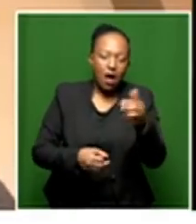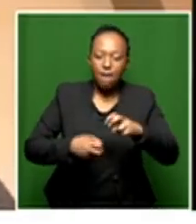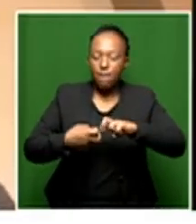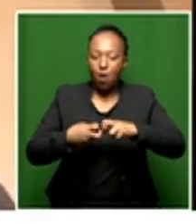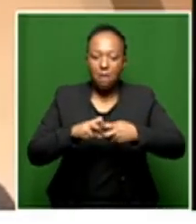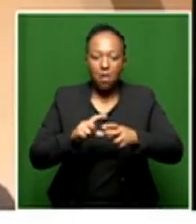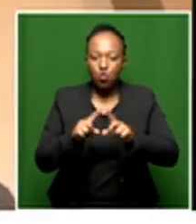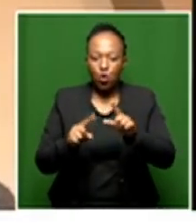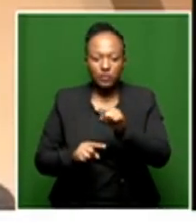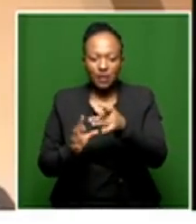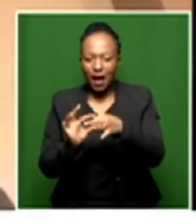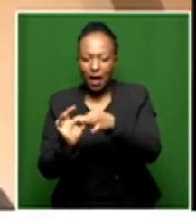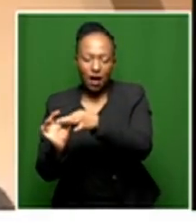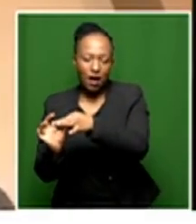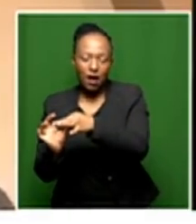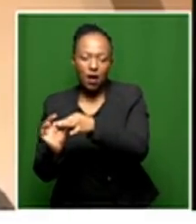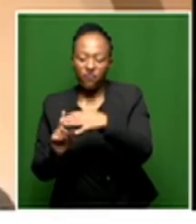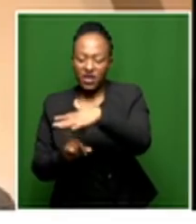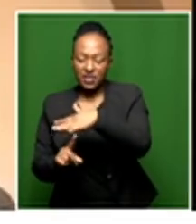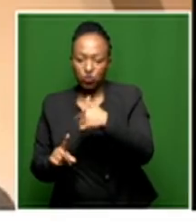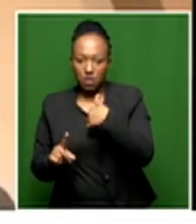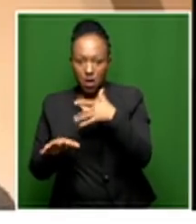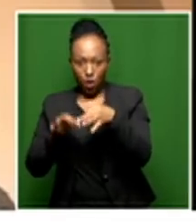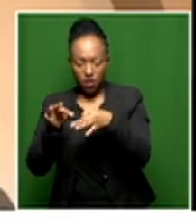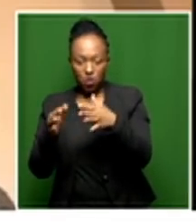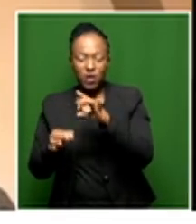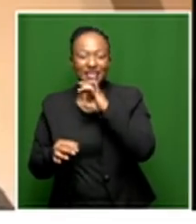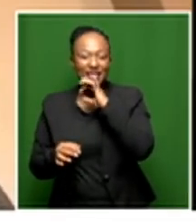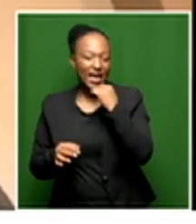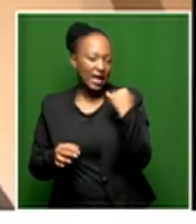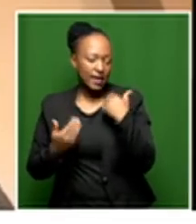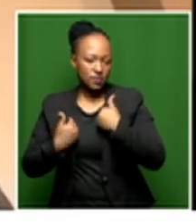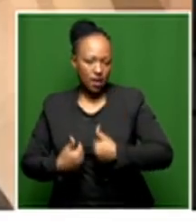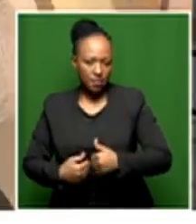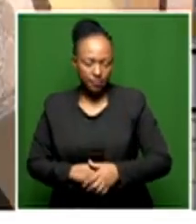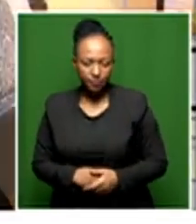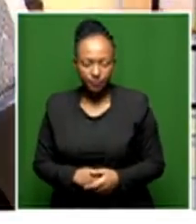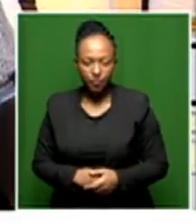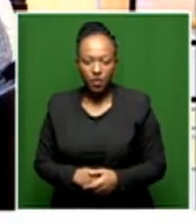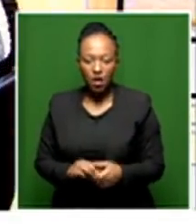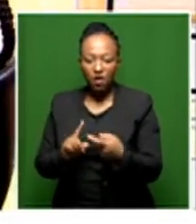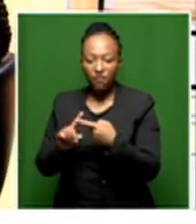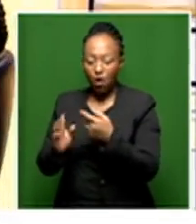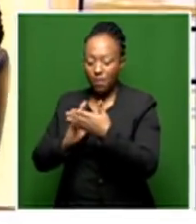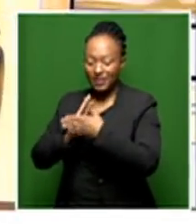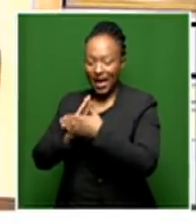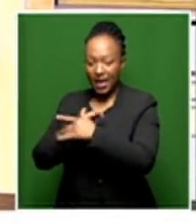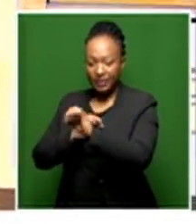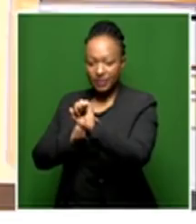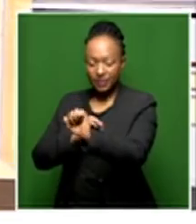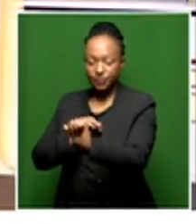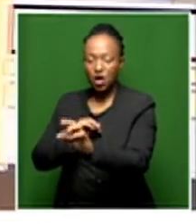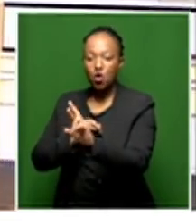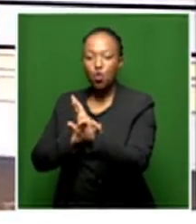longer related to the situation that we experienced on Saturday and Sunday. So from your side as Rand Water, you the